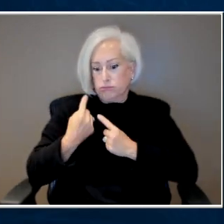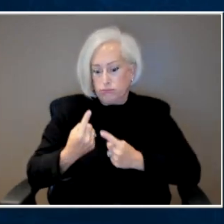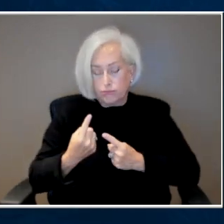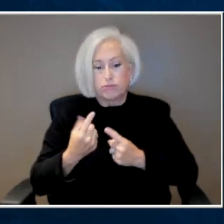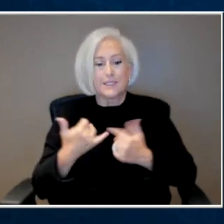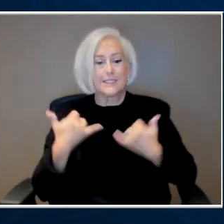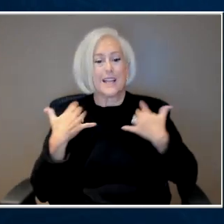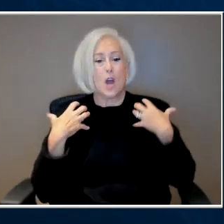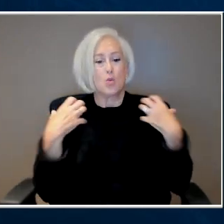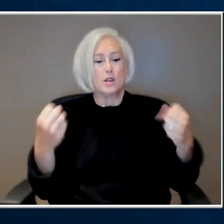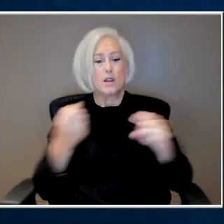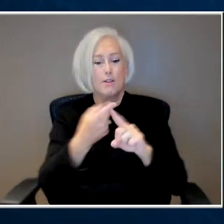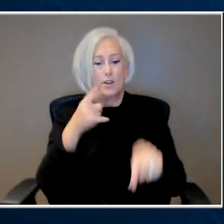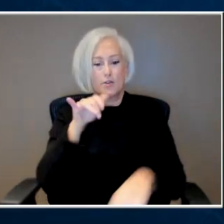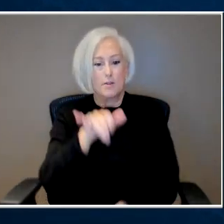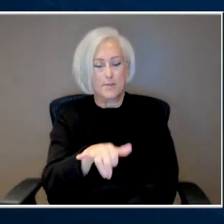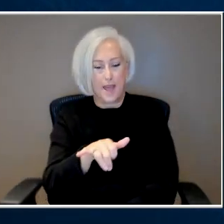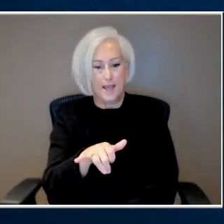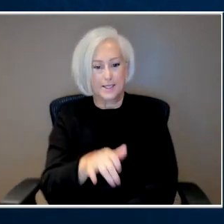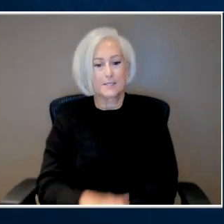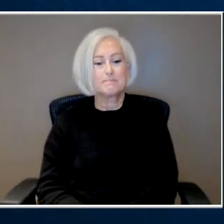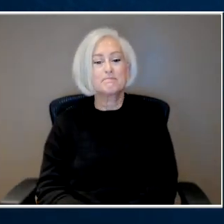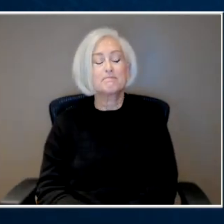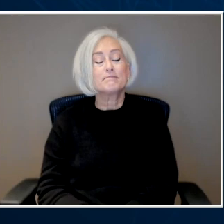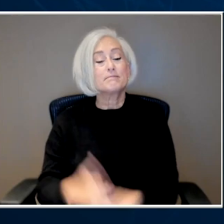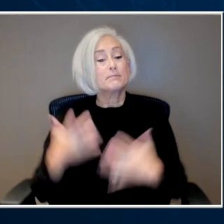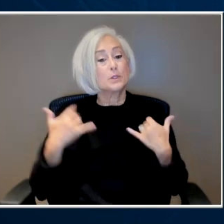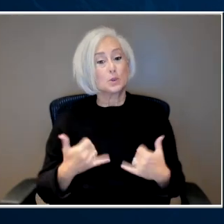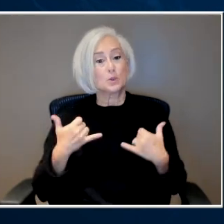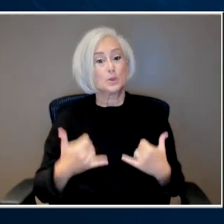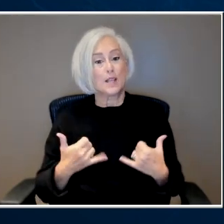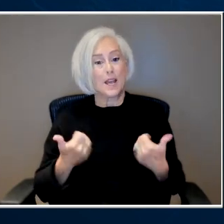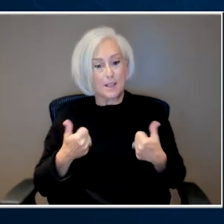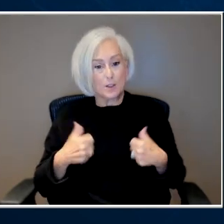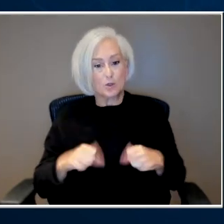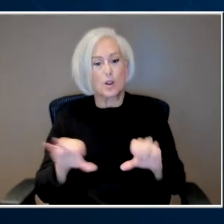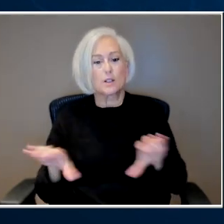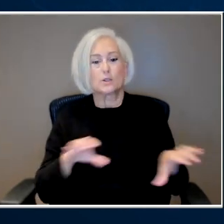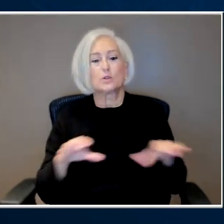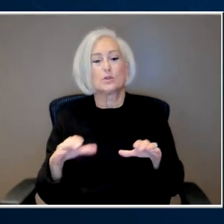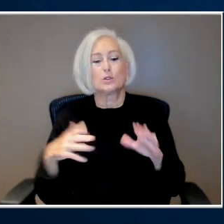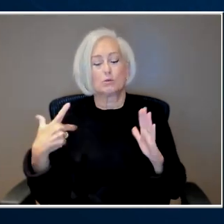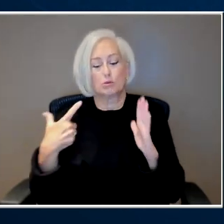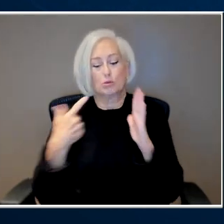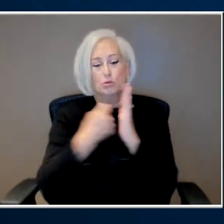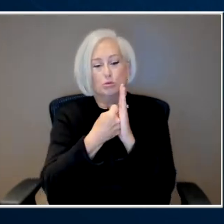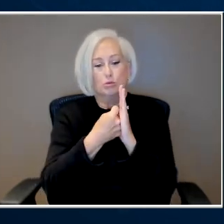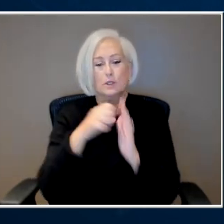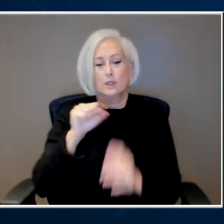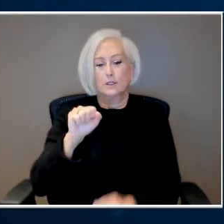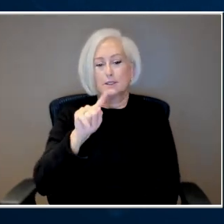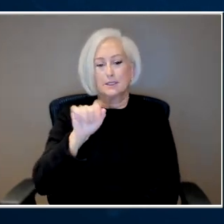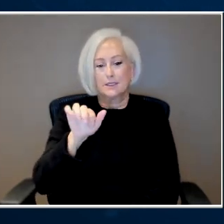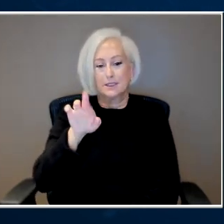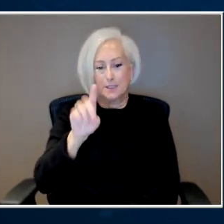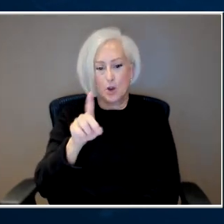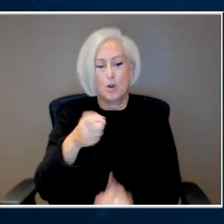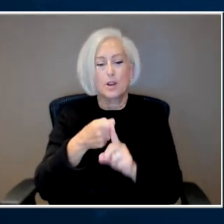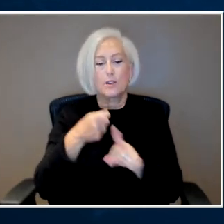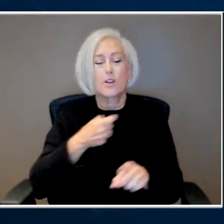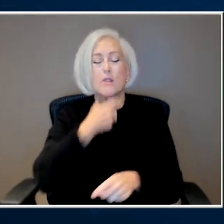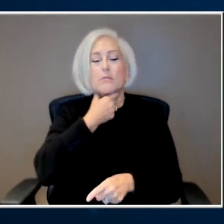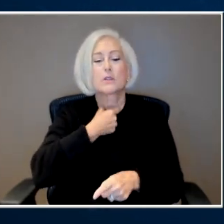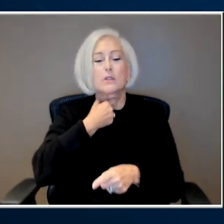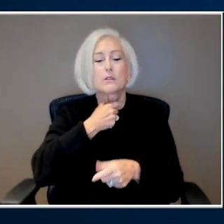and we're here today to try and do some steroid injections into the back of my vocal cords and